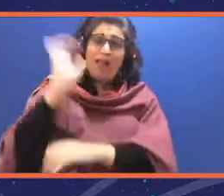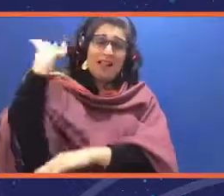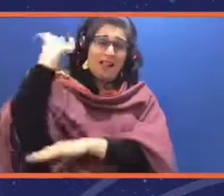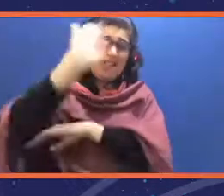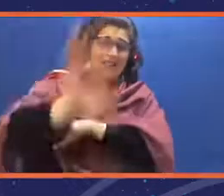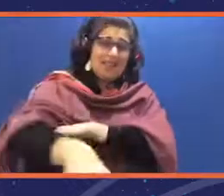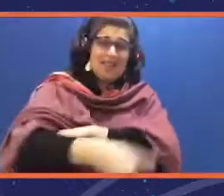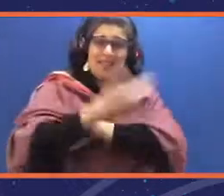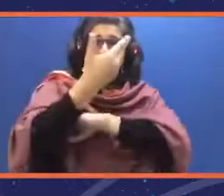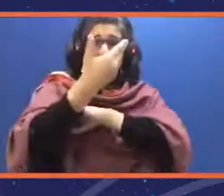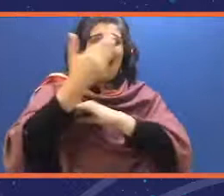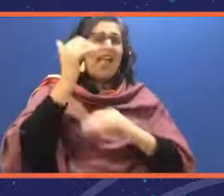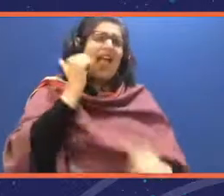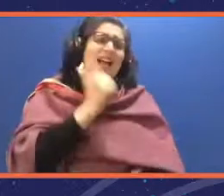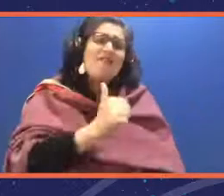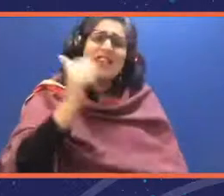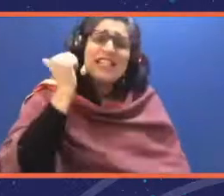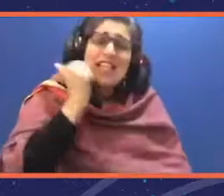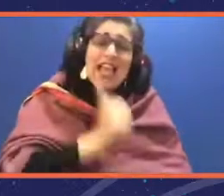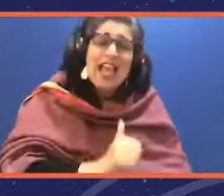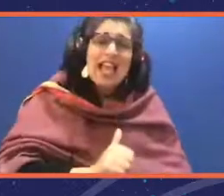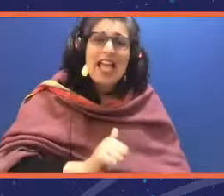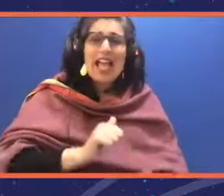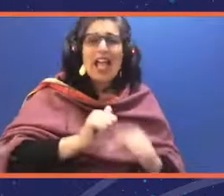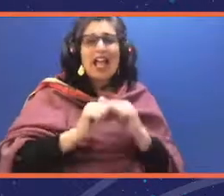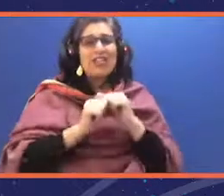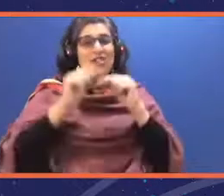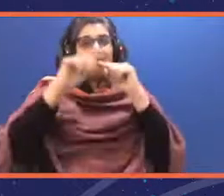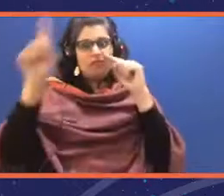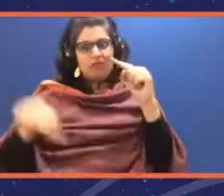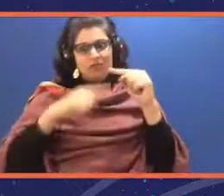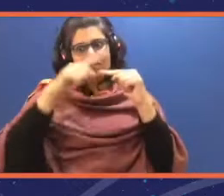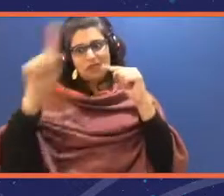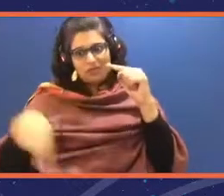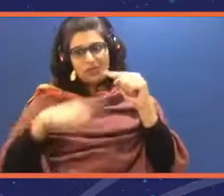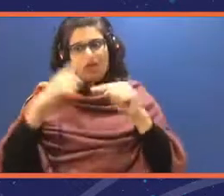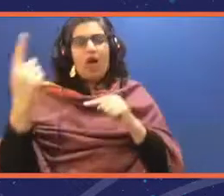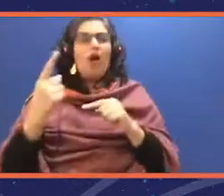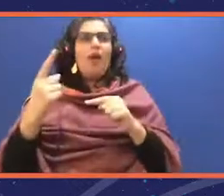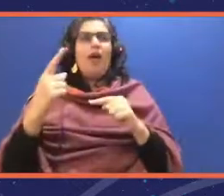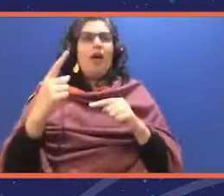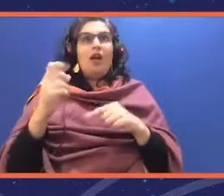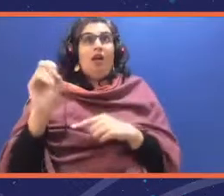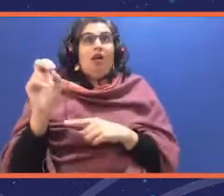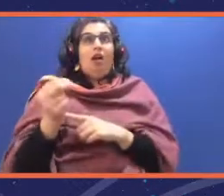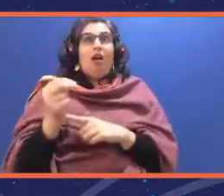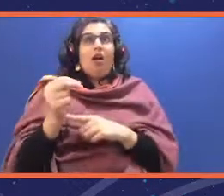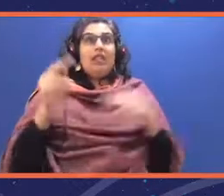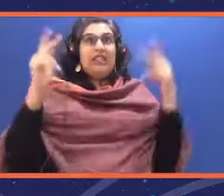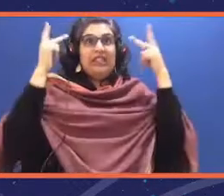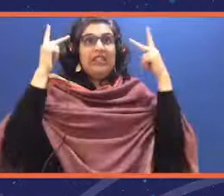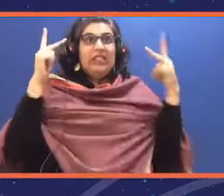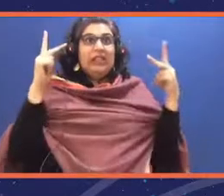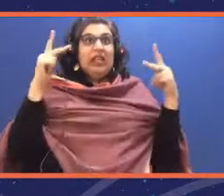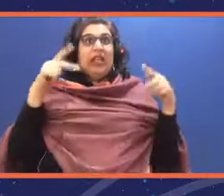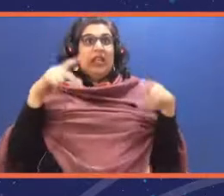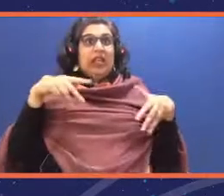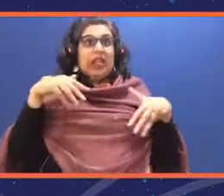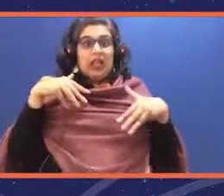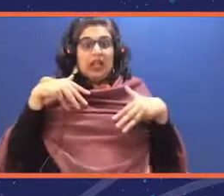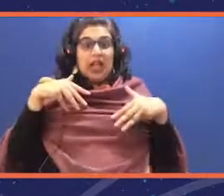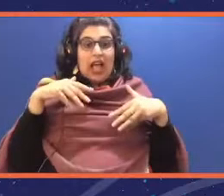like 24/7, like around the clock, kind of always on, in a kind of state of panic. Our nervous systems are, like, out of control.